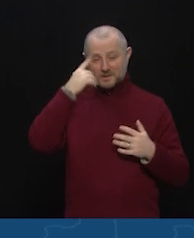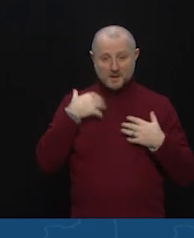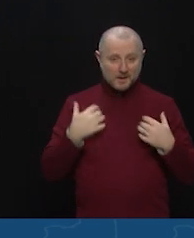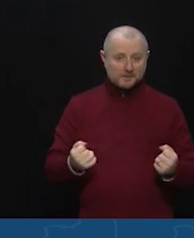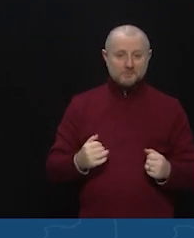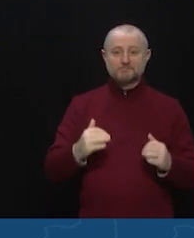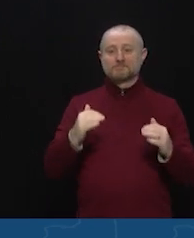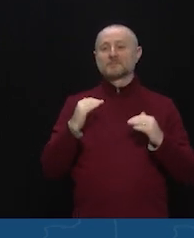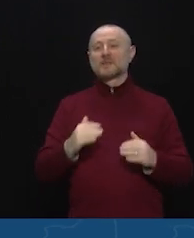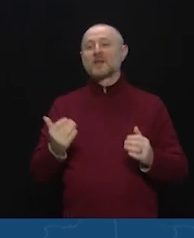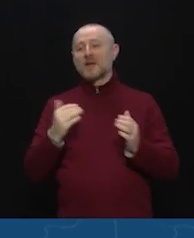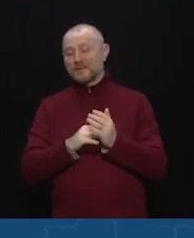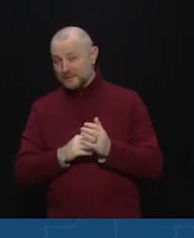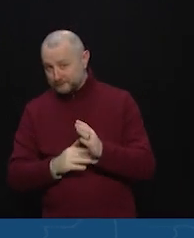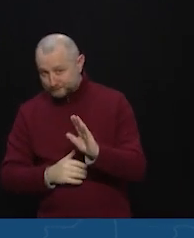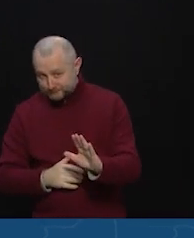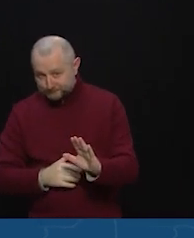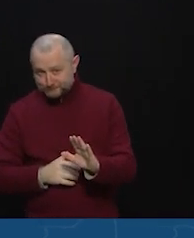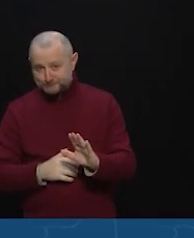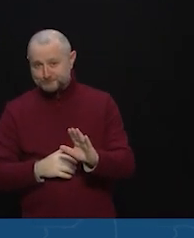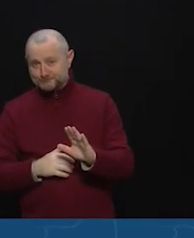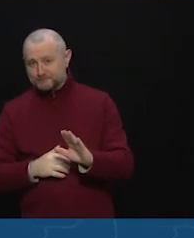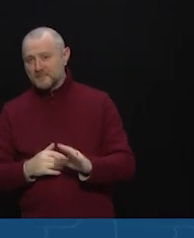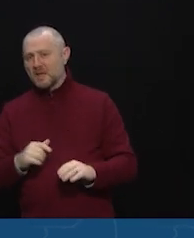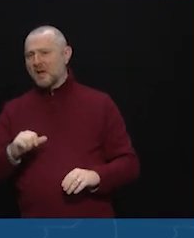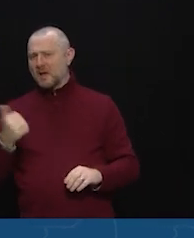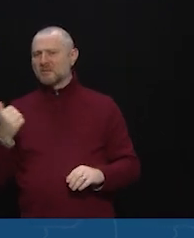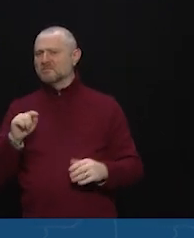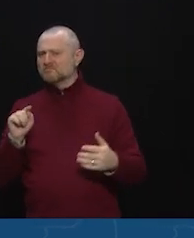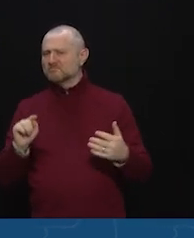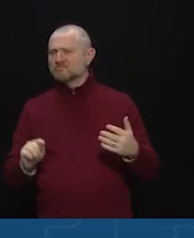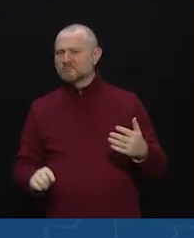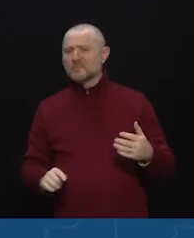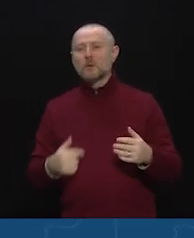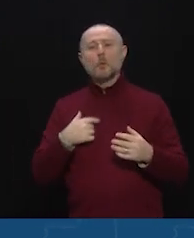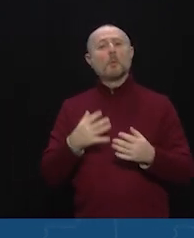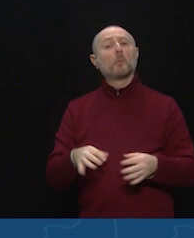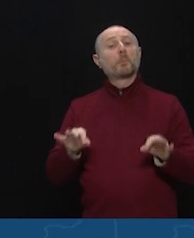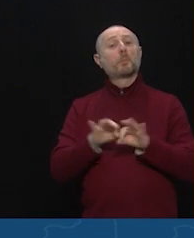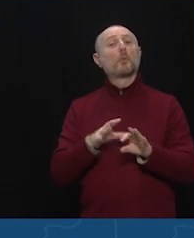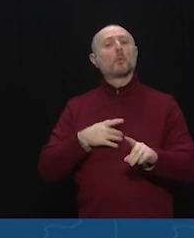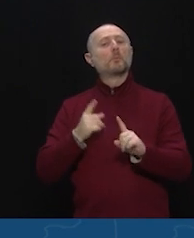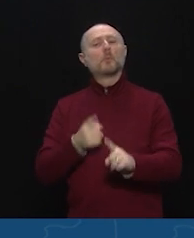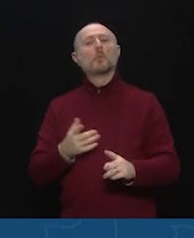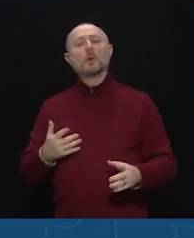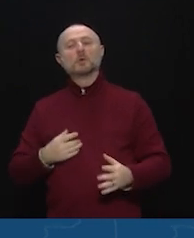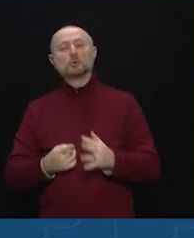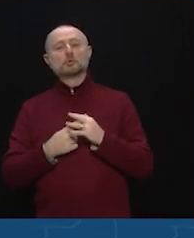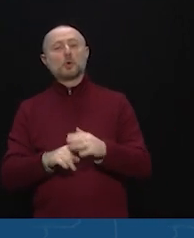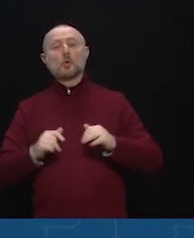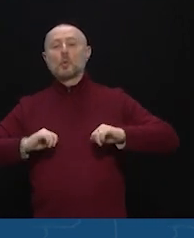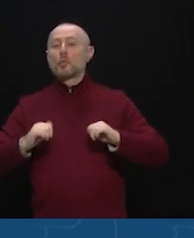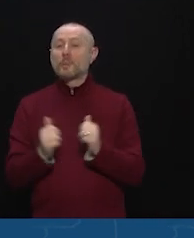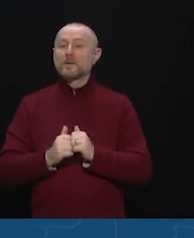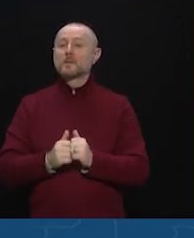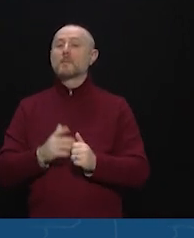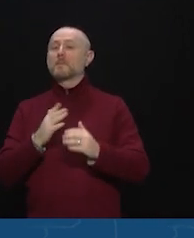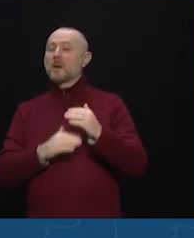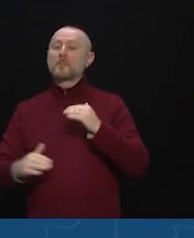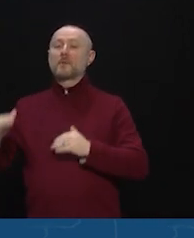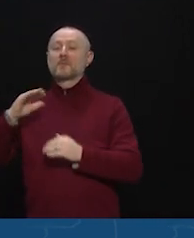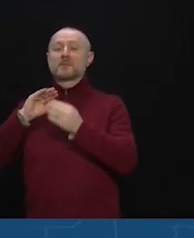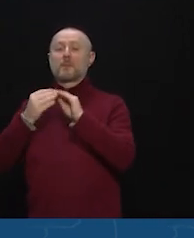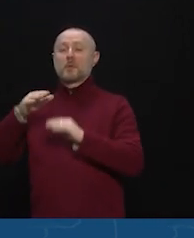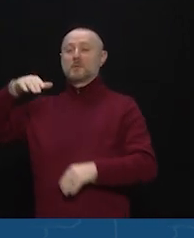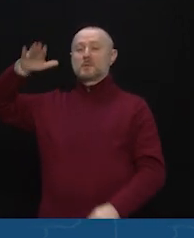other, again, PAYGO capital and other items. But as you can see, the important line here is you start off with those surplus numbers on top, and we